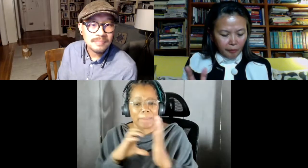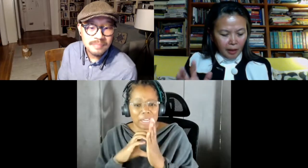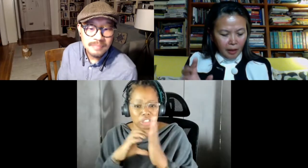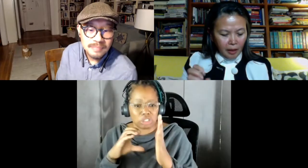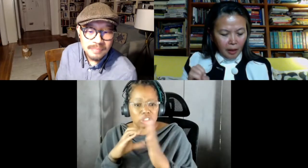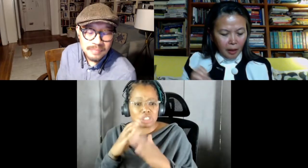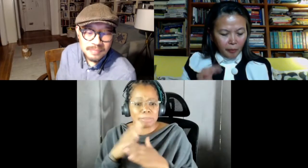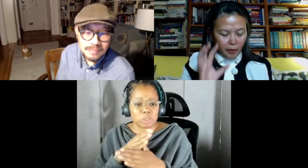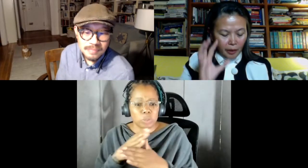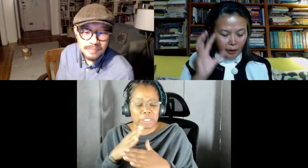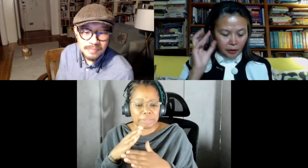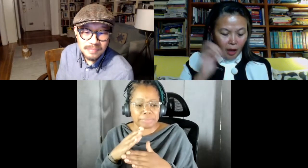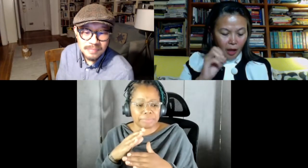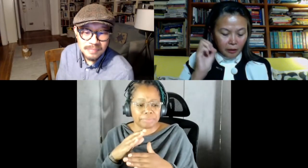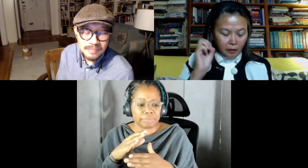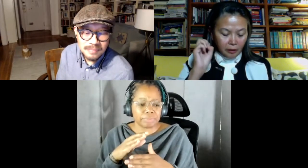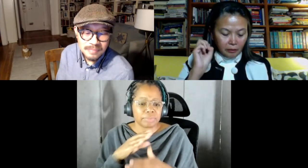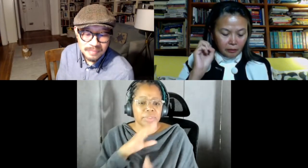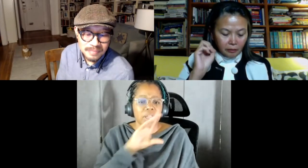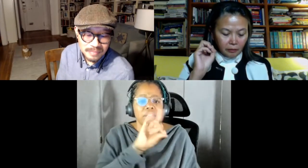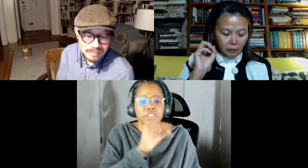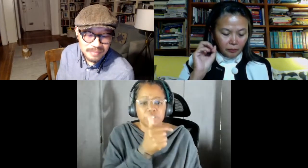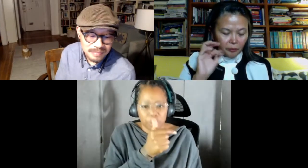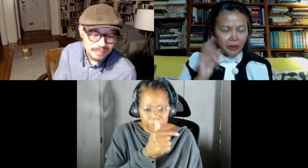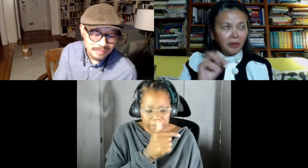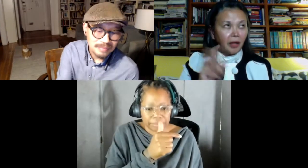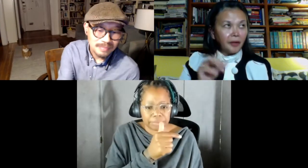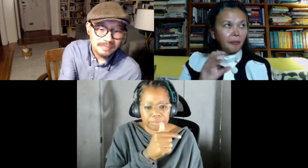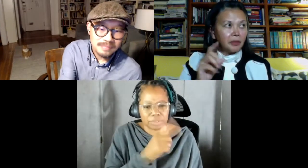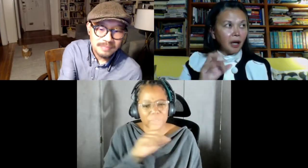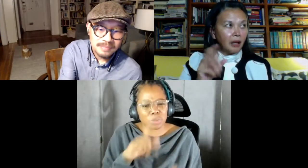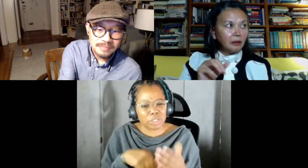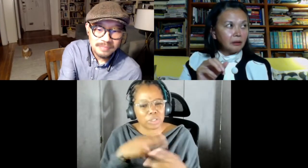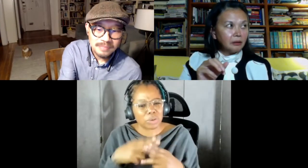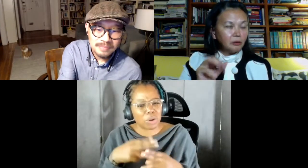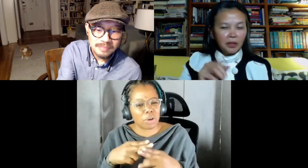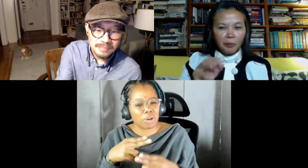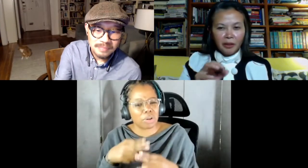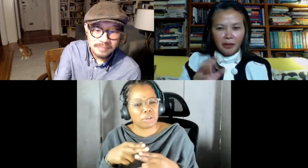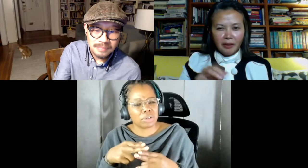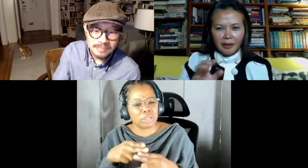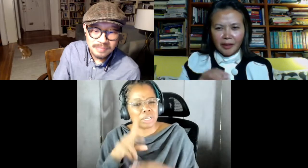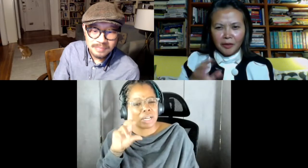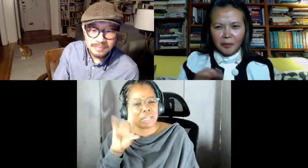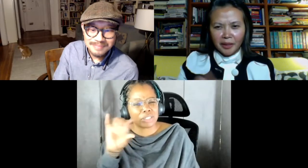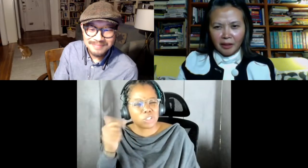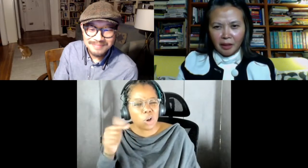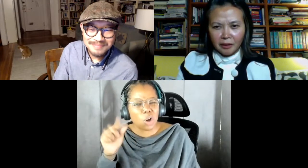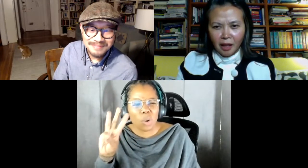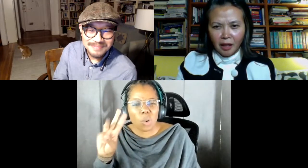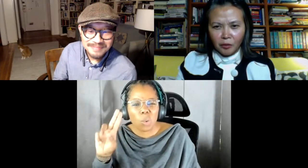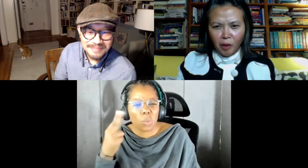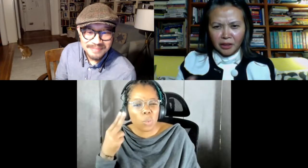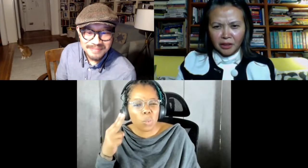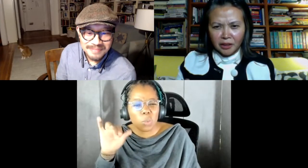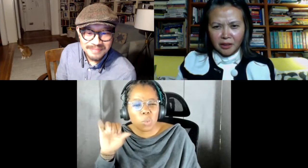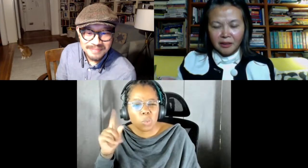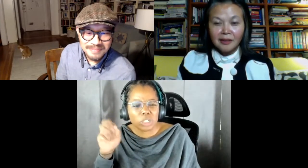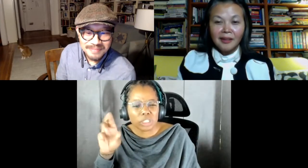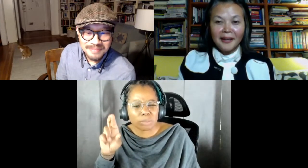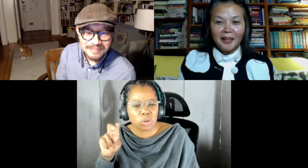the dog, well, what do you call them? Dog whisperer? I don't know what they're called. Dog